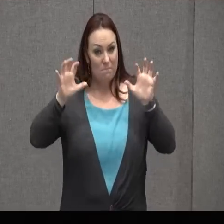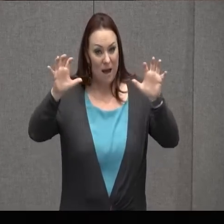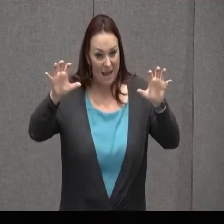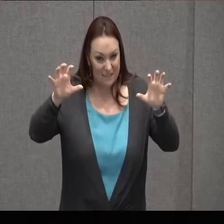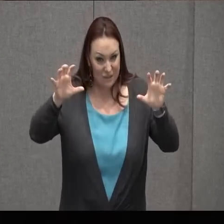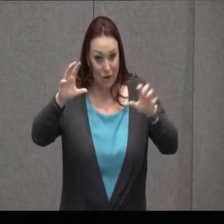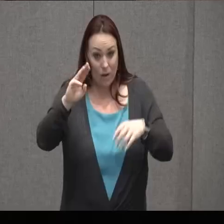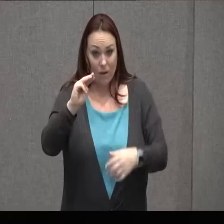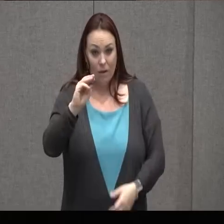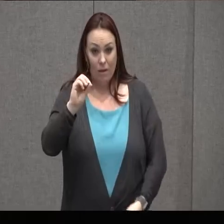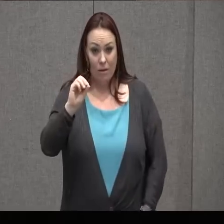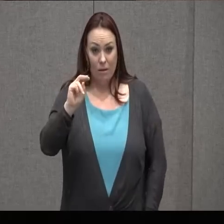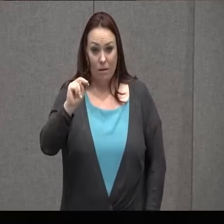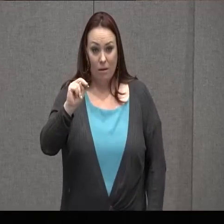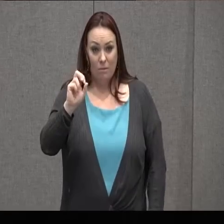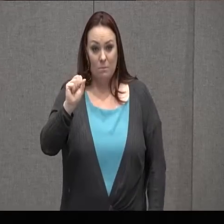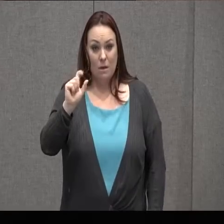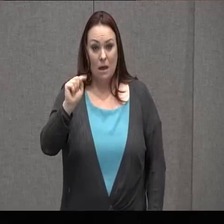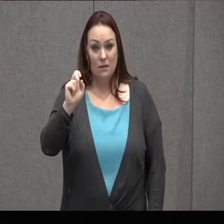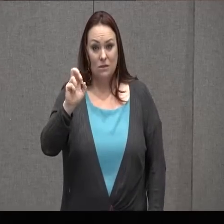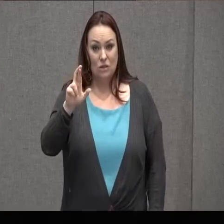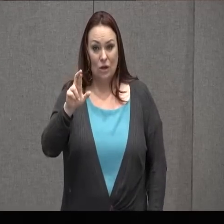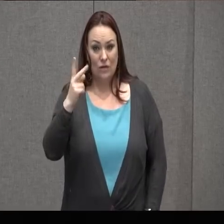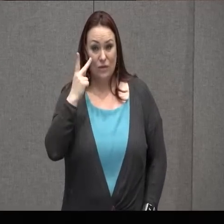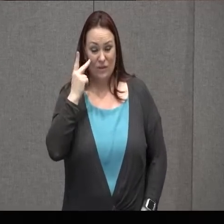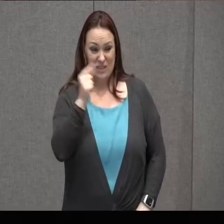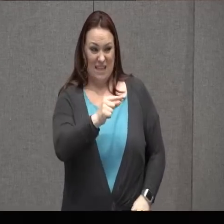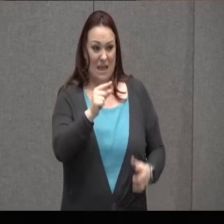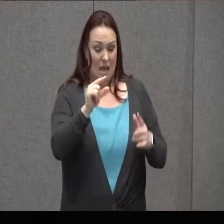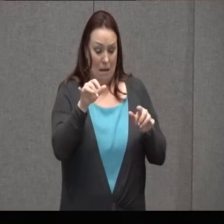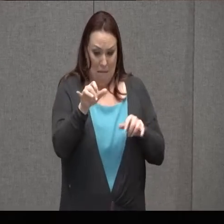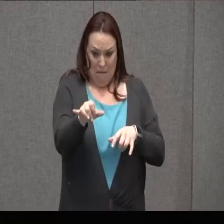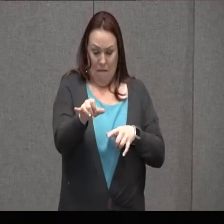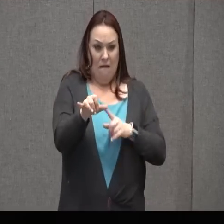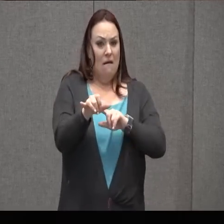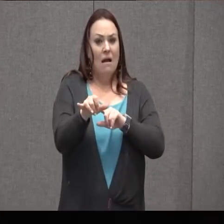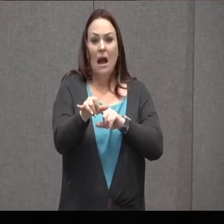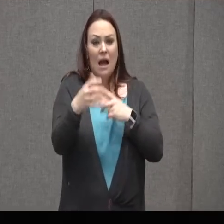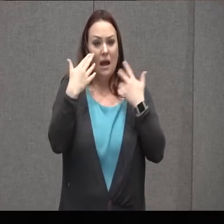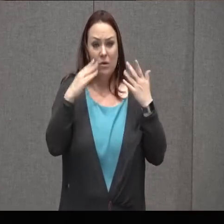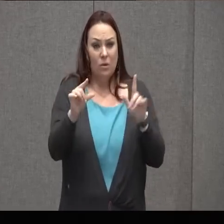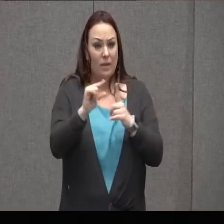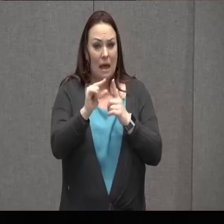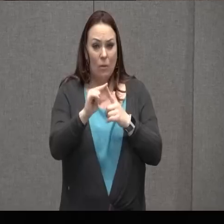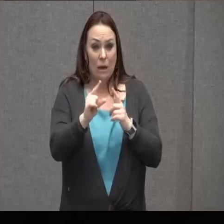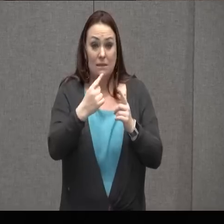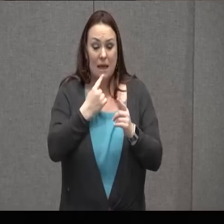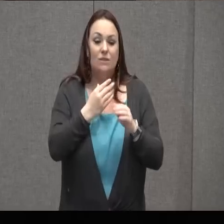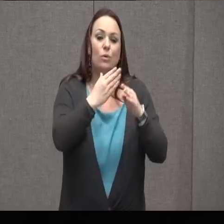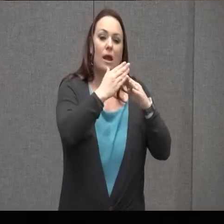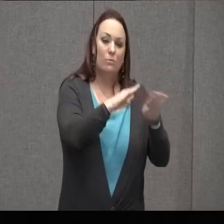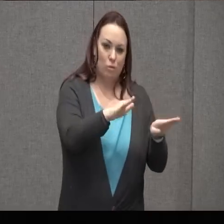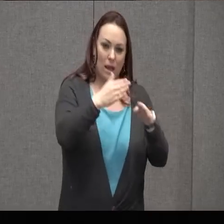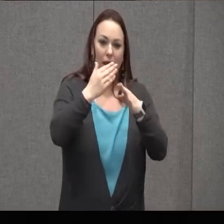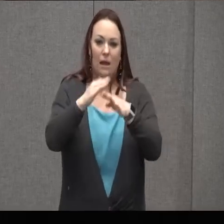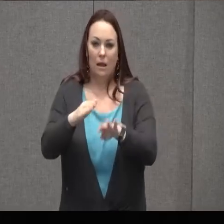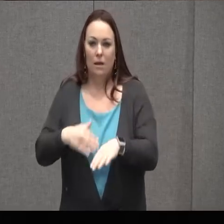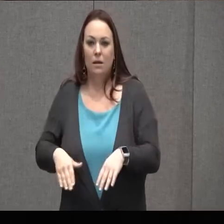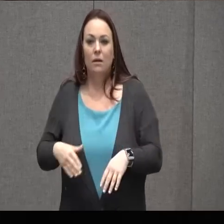Monster. If you're reading a story and you come to this word, you're like, I don't know what it says. You can break it up into syllables.